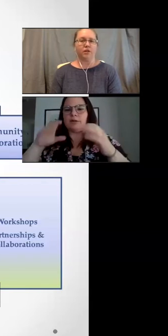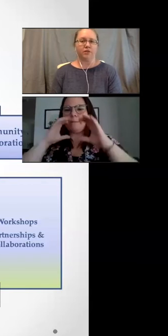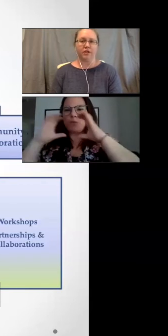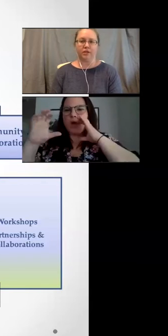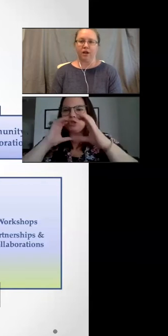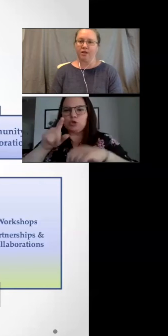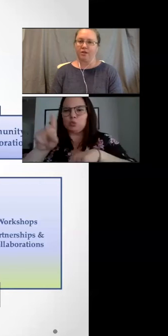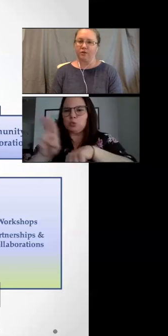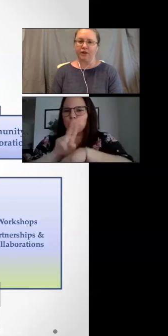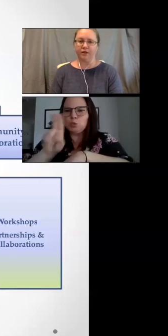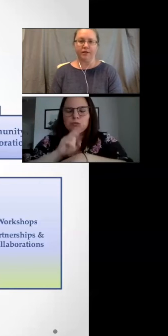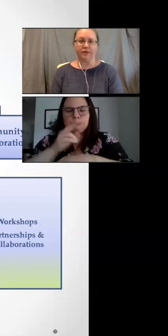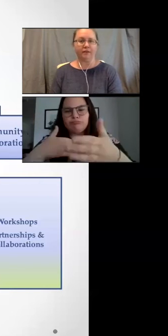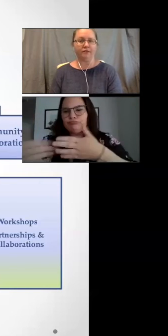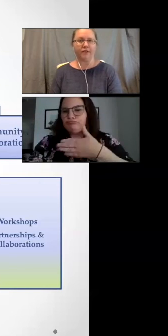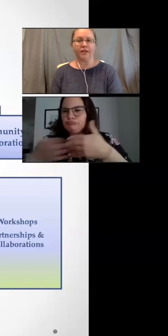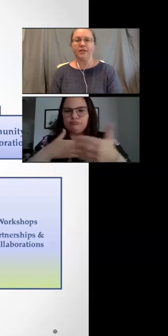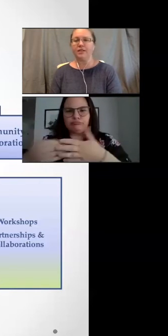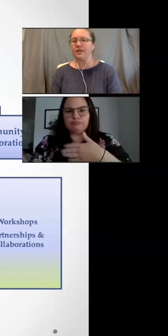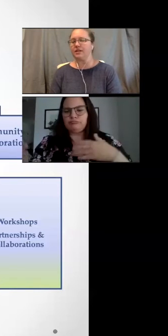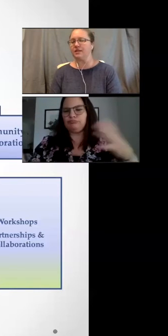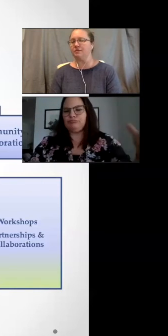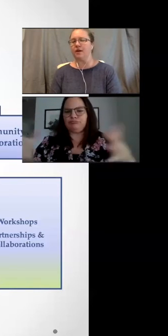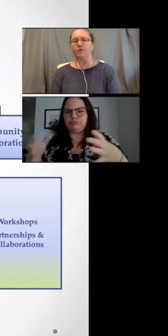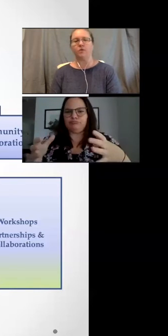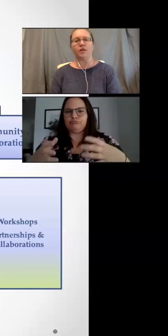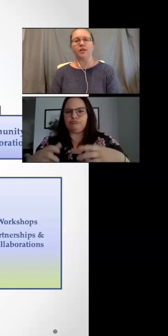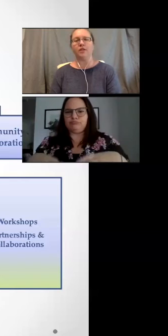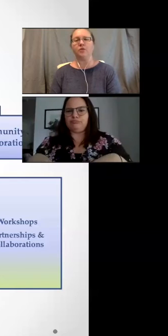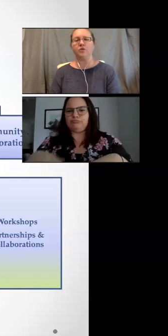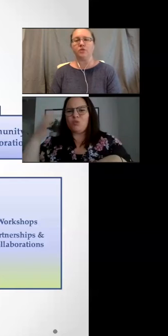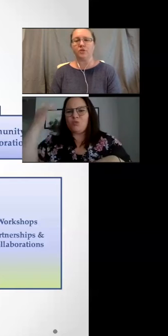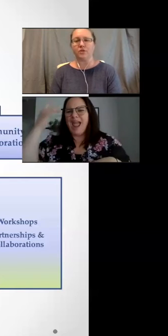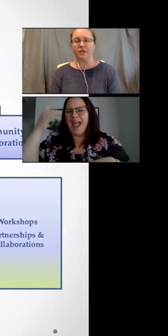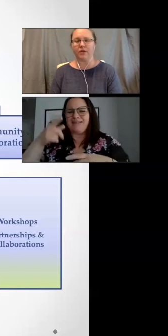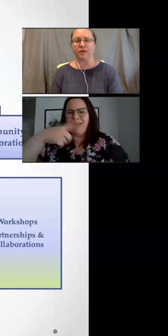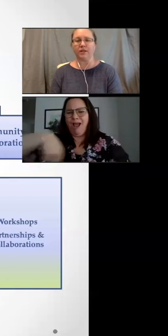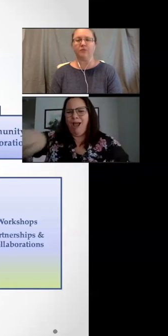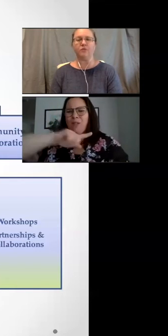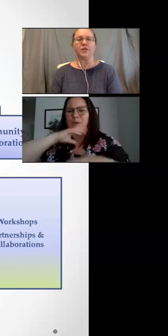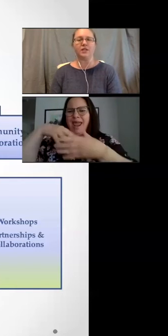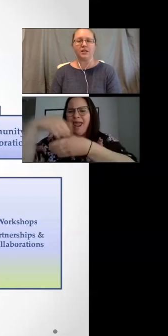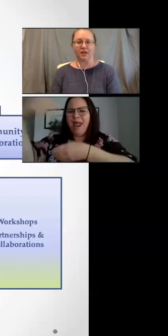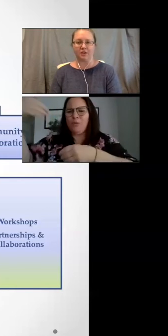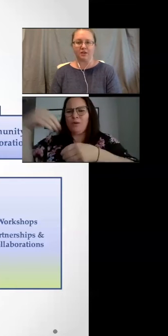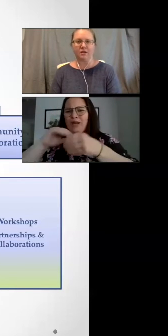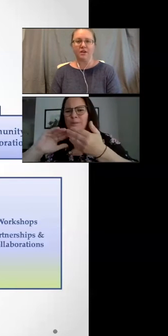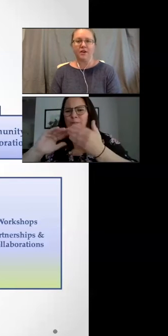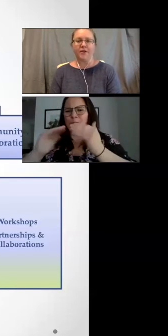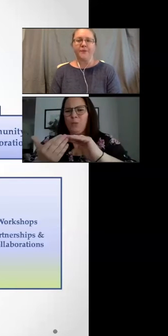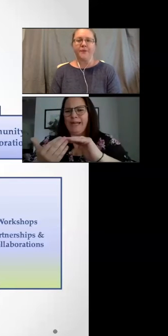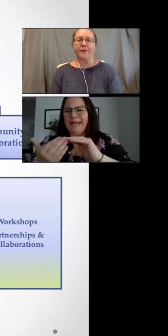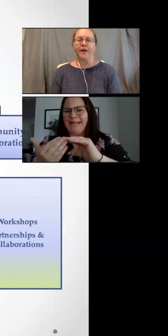your hearing loss or hearing level is. It doesn't matter what language you're using. We're getting everybody